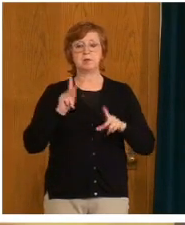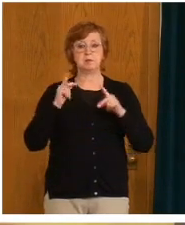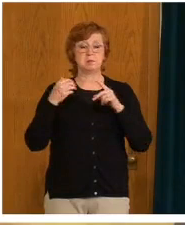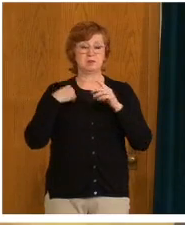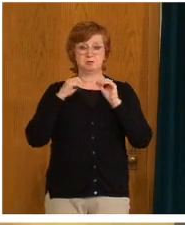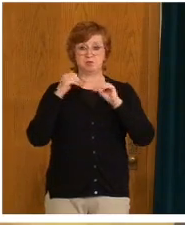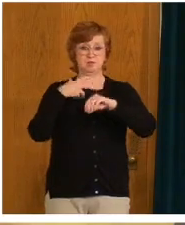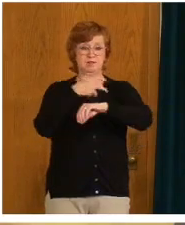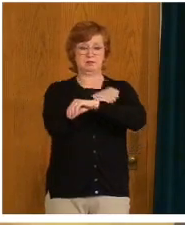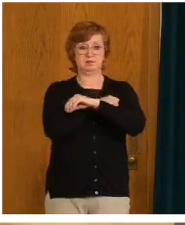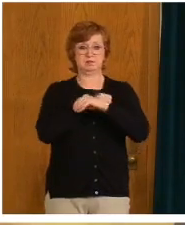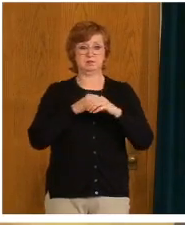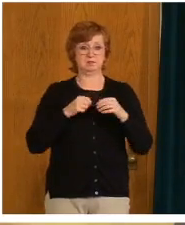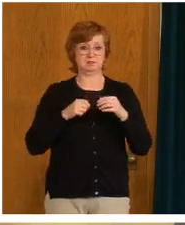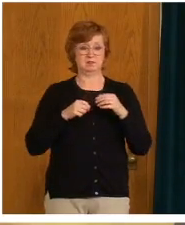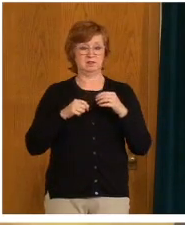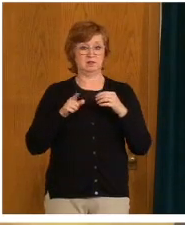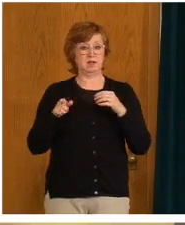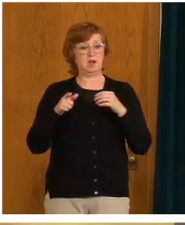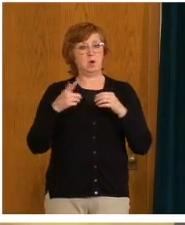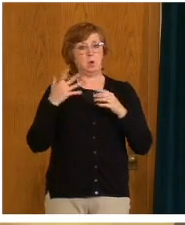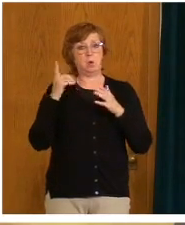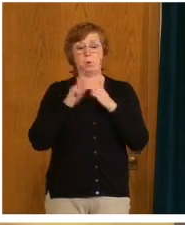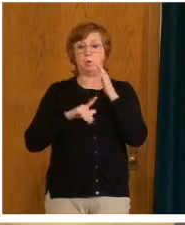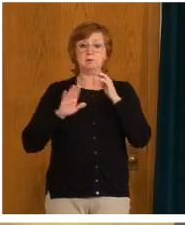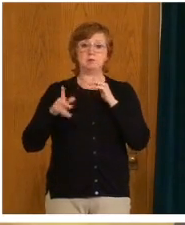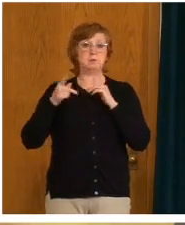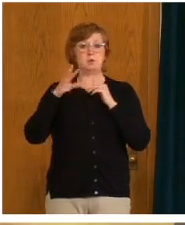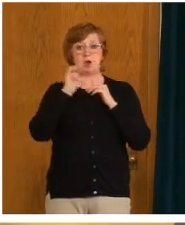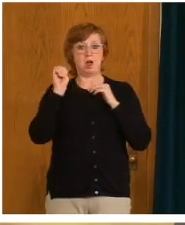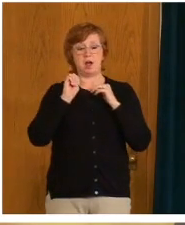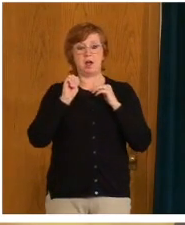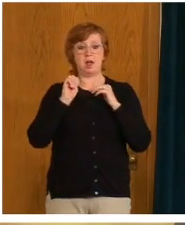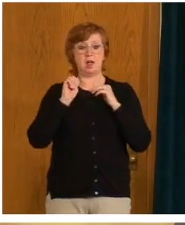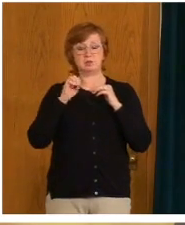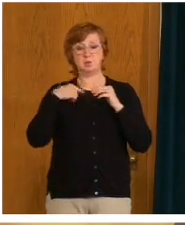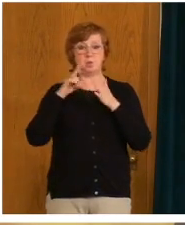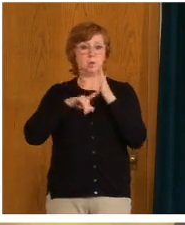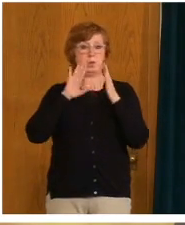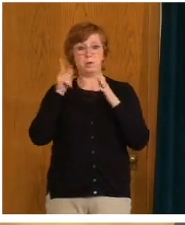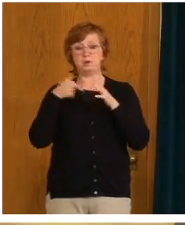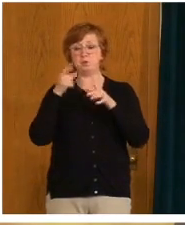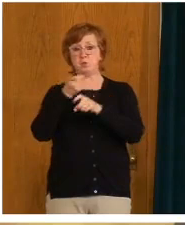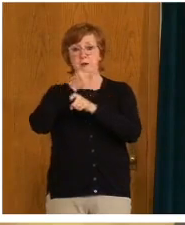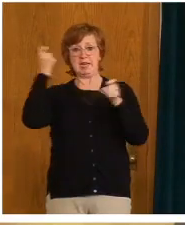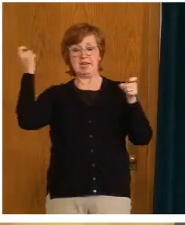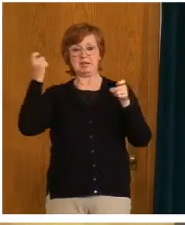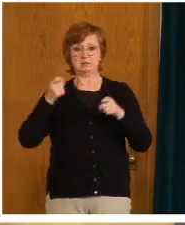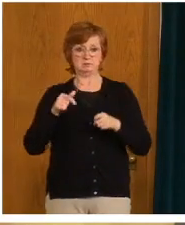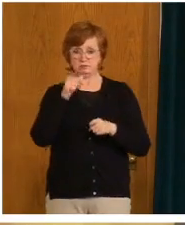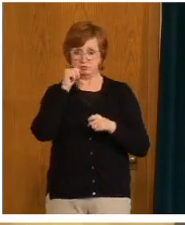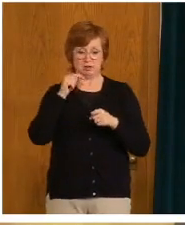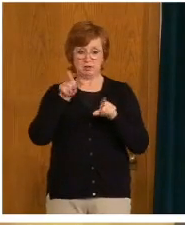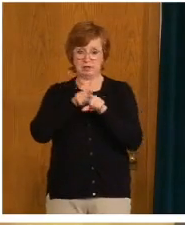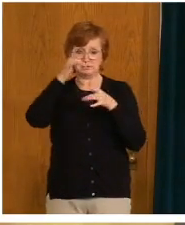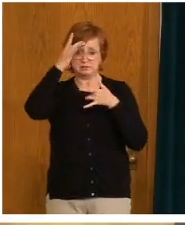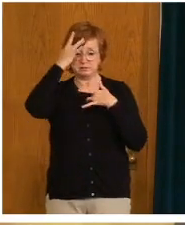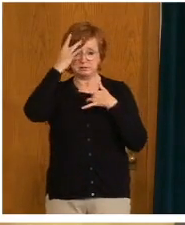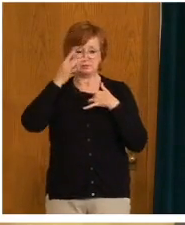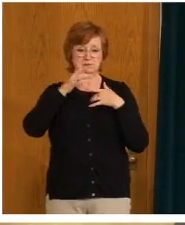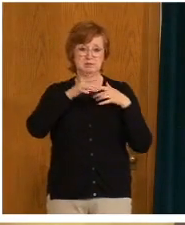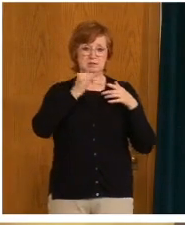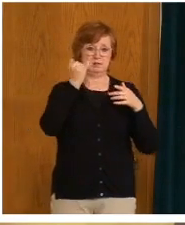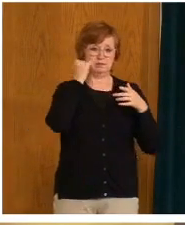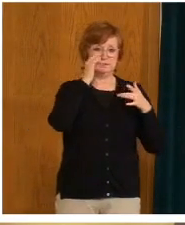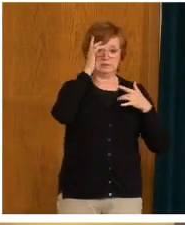vaccinated. So the incentive is you don't get as sick and you put yourself at much greater risk of a positive outcome should you